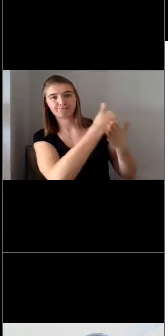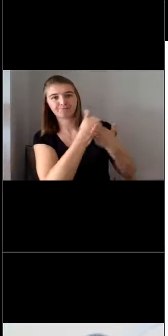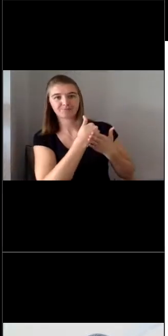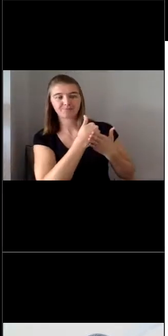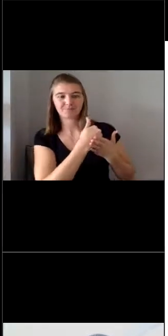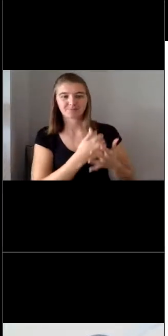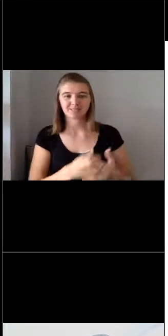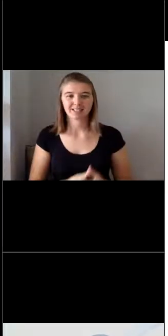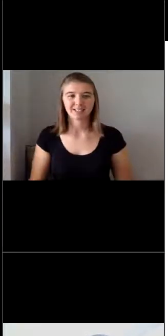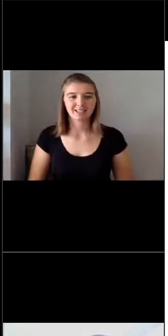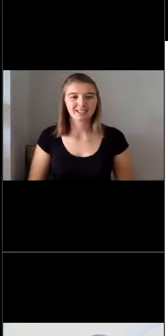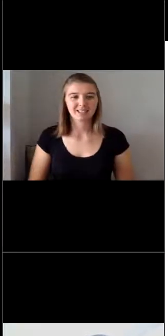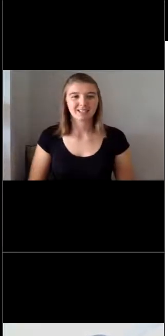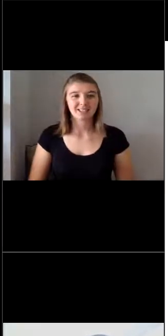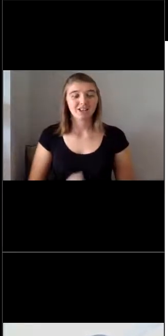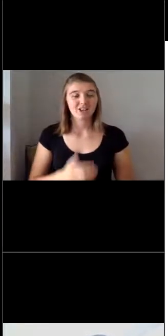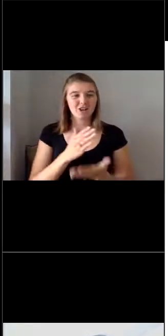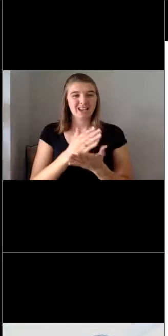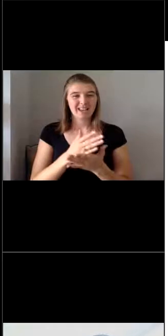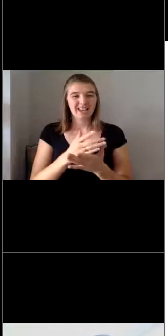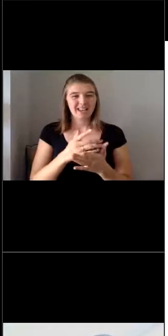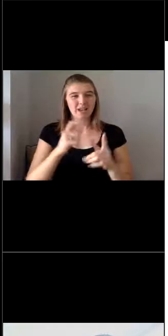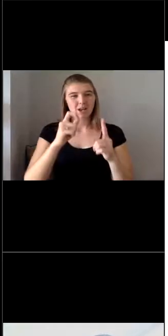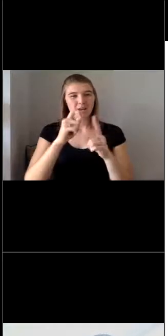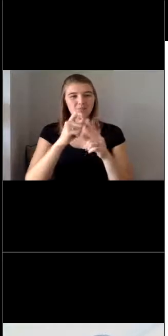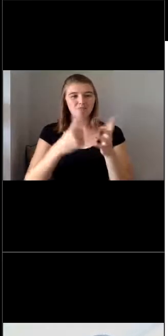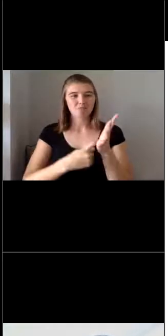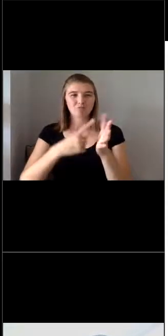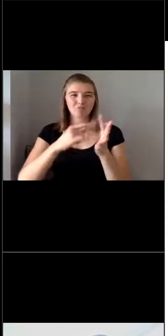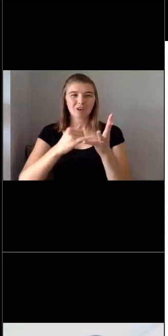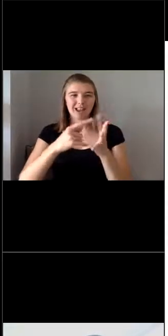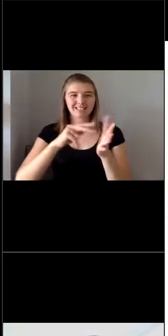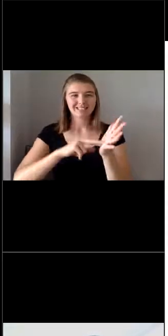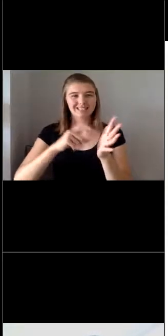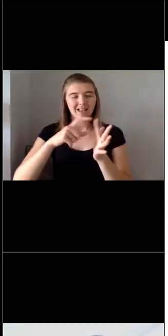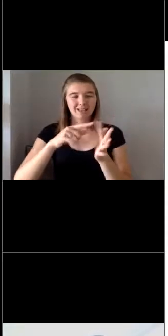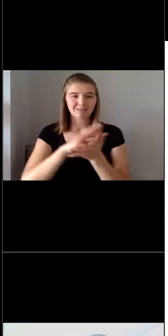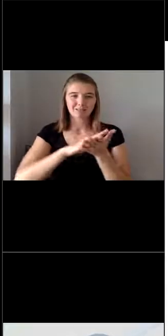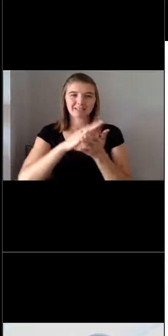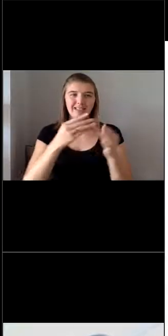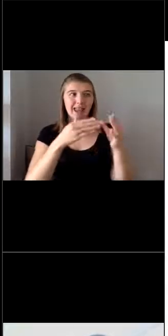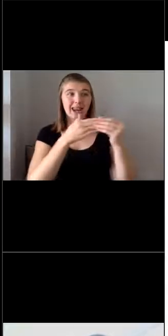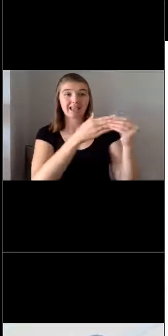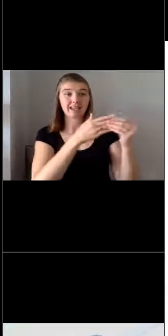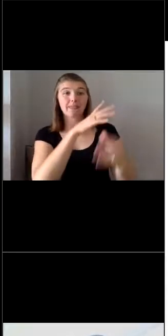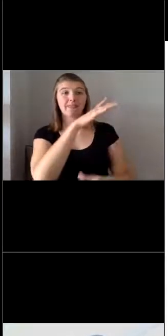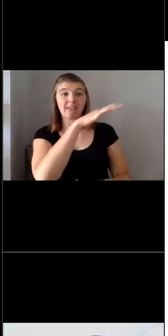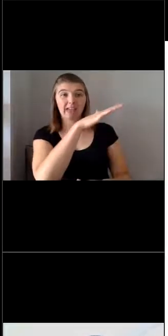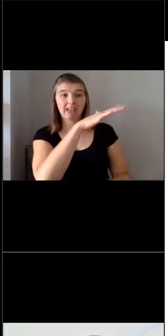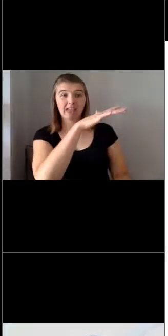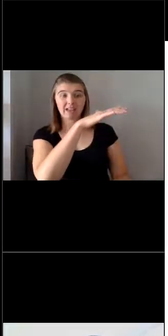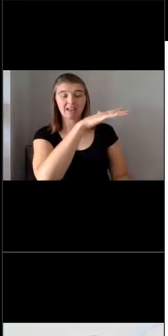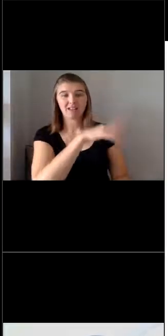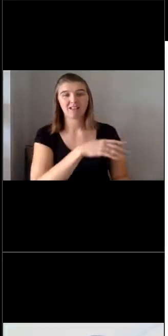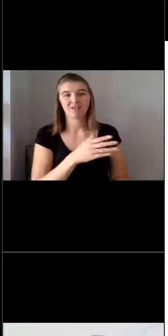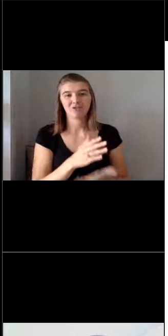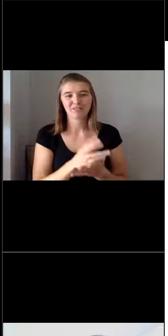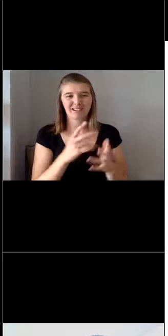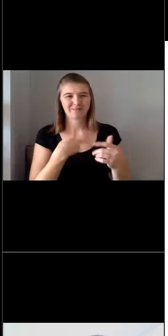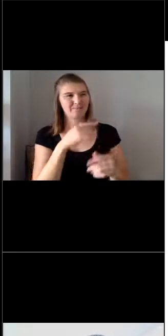that typically as a leader, we hear about having visible presence, being